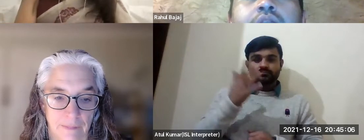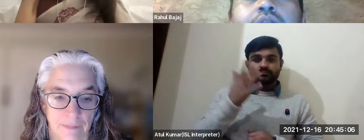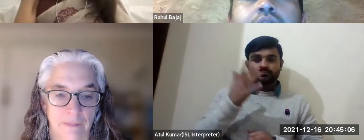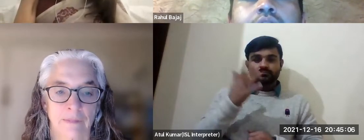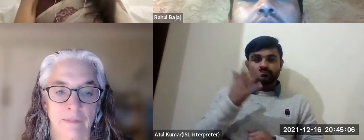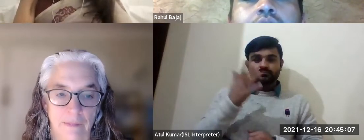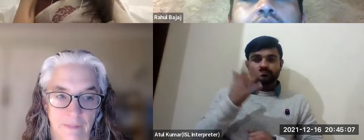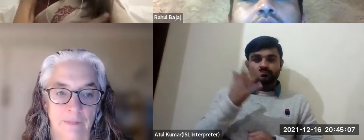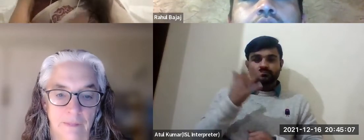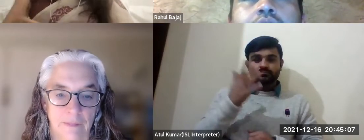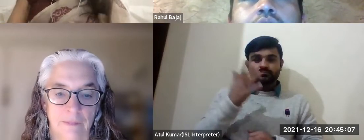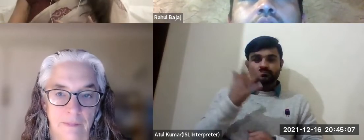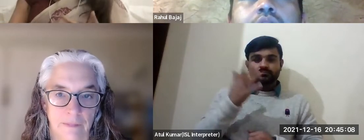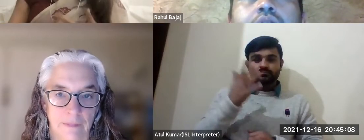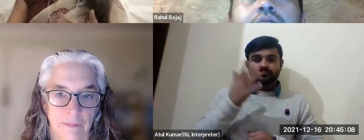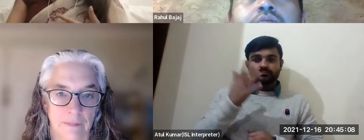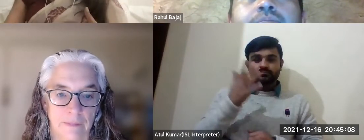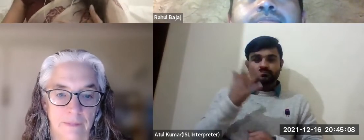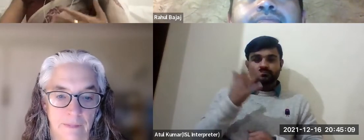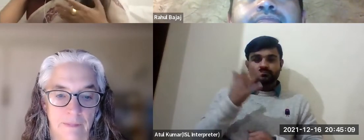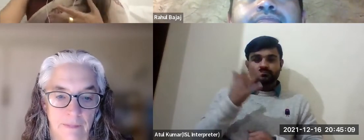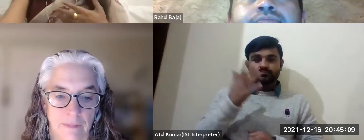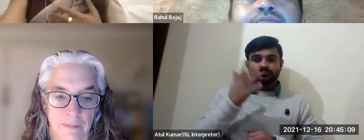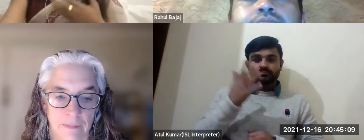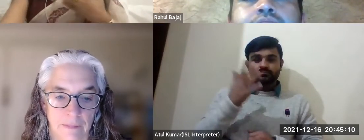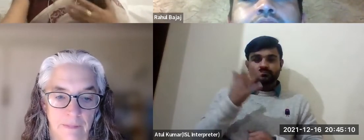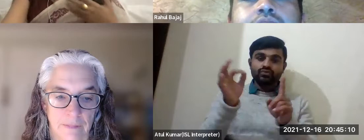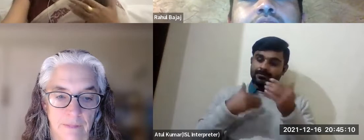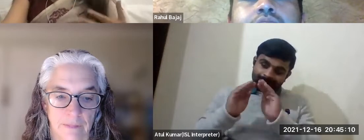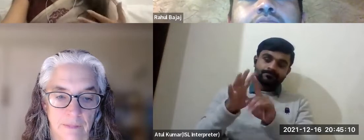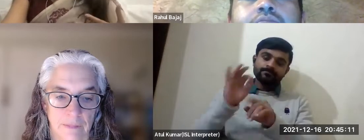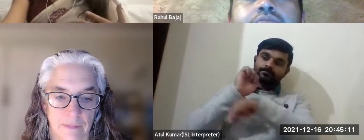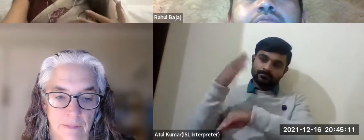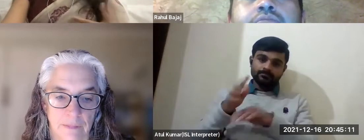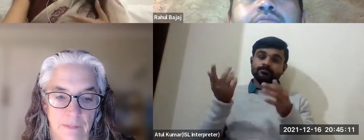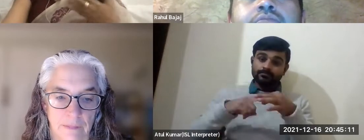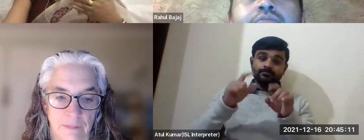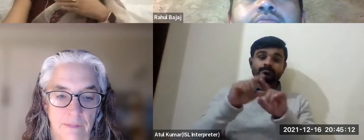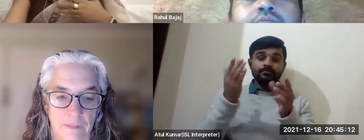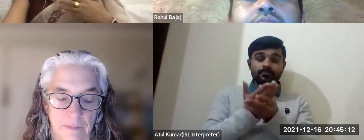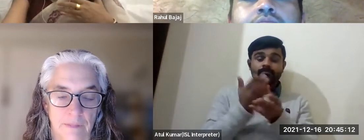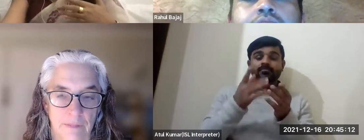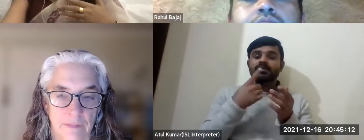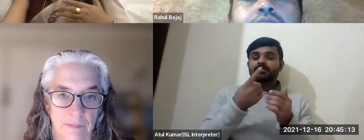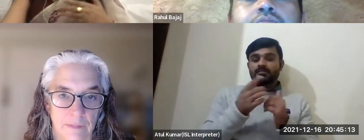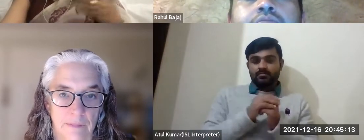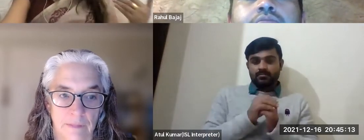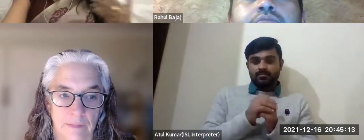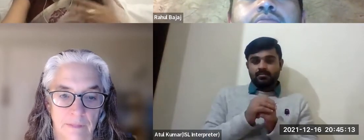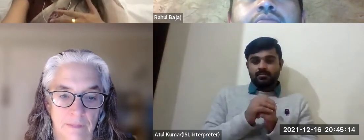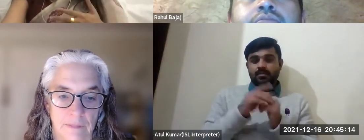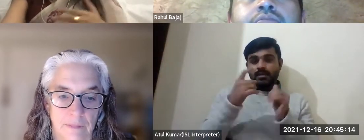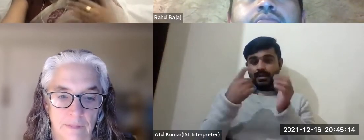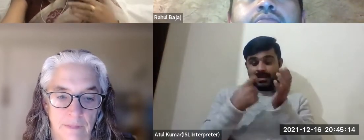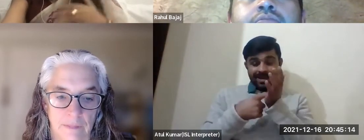have any clue. And we actually coached them through it. So sometimes it's about joining the dots. But I can tell you, Rahul, that from there